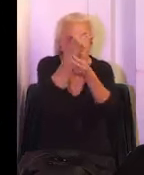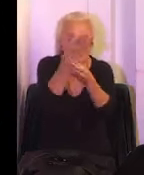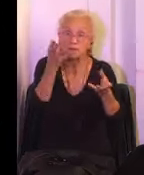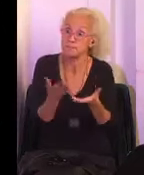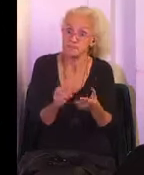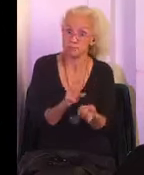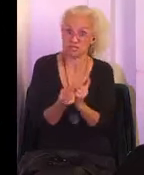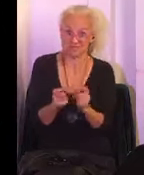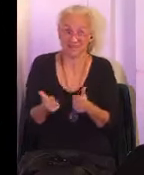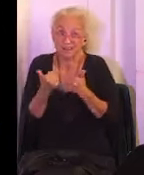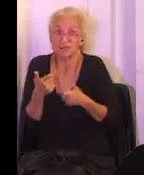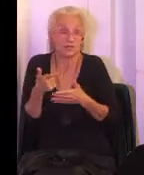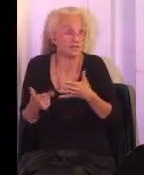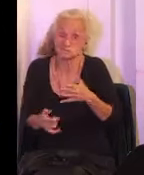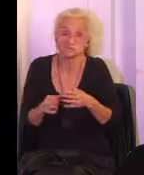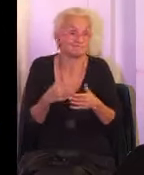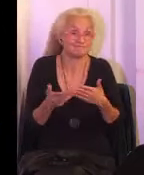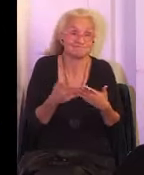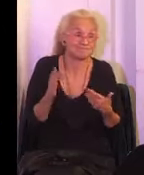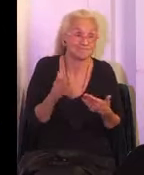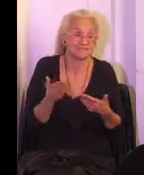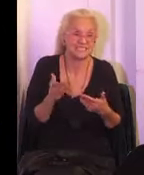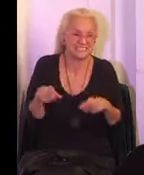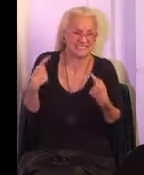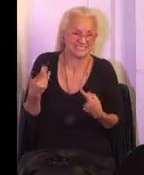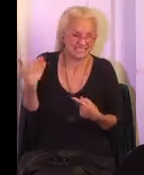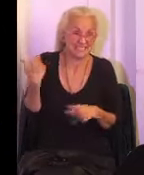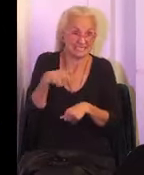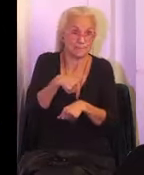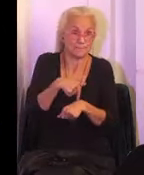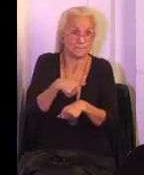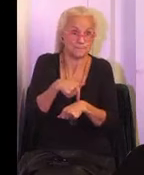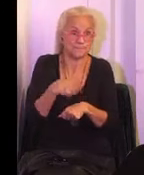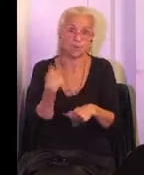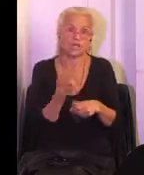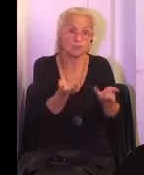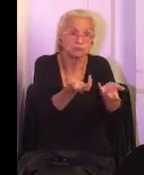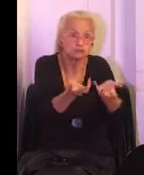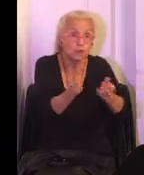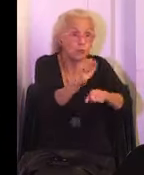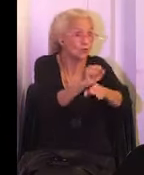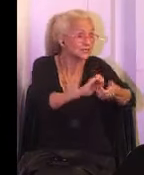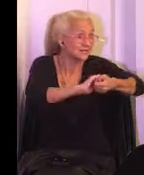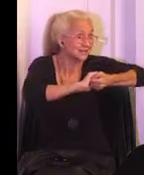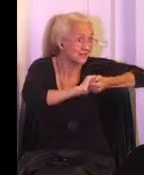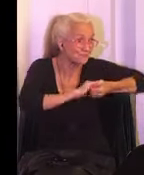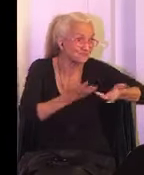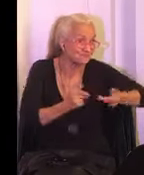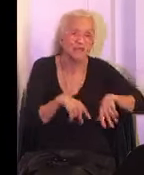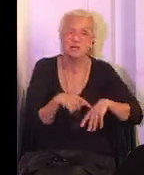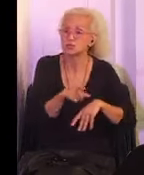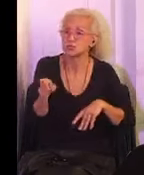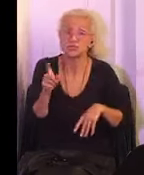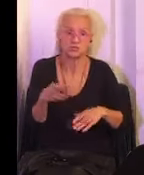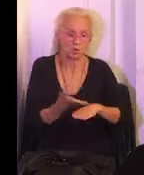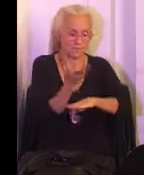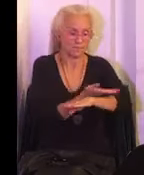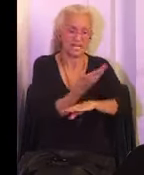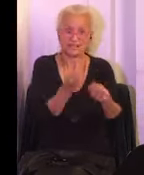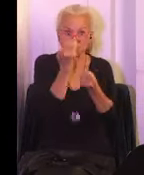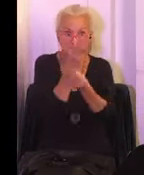some things since the last time we were together. And so you need to update